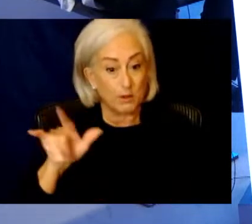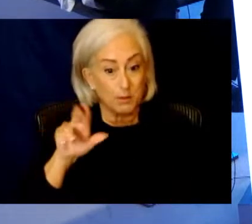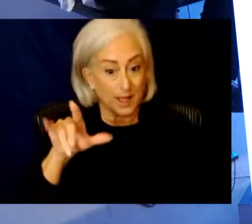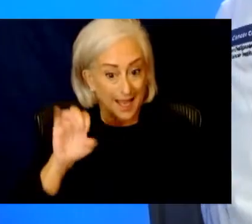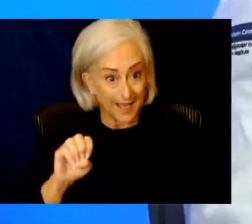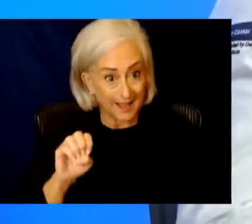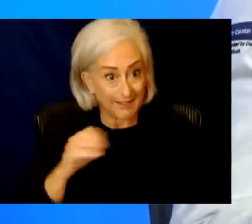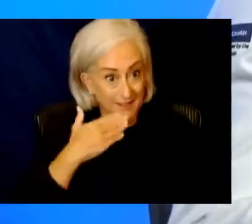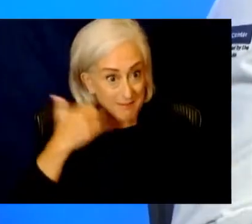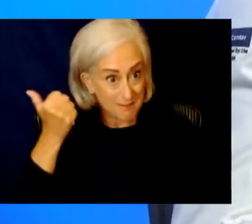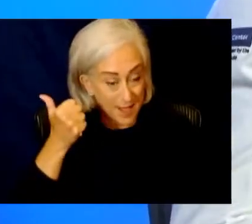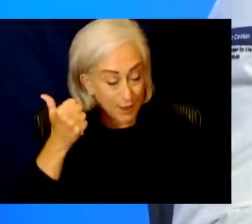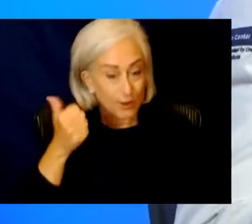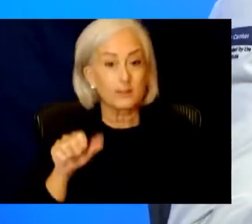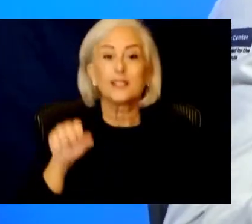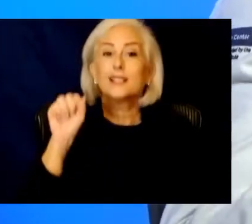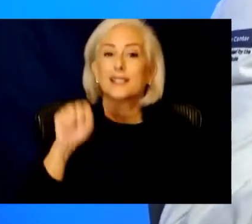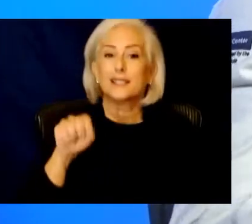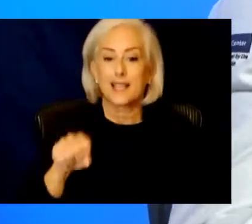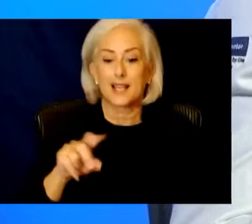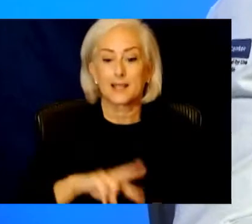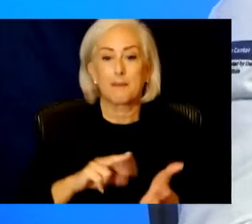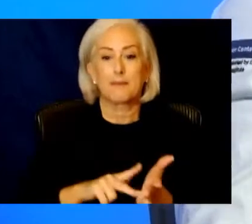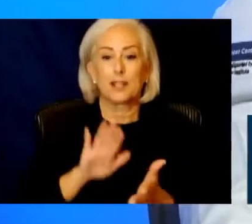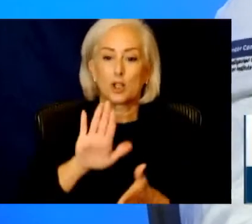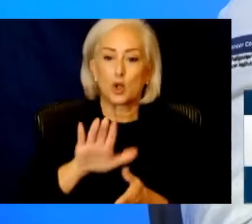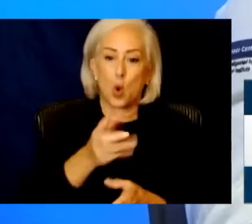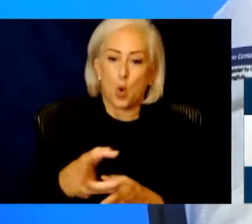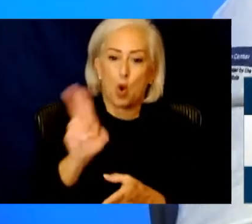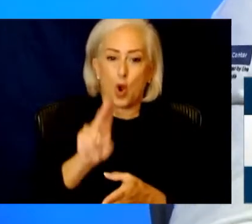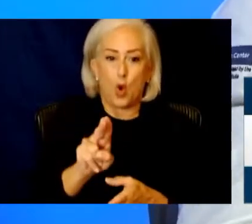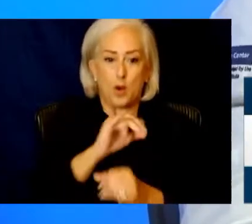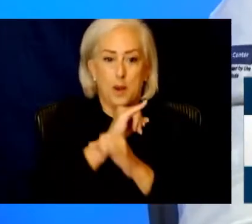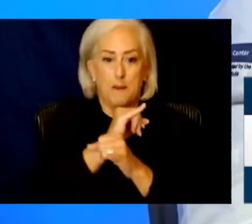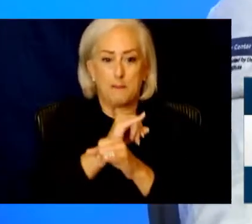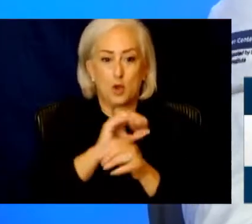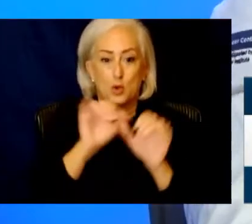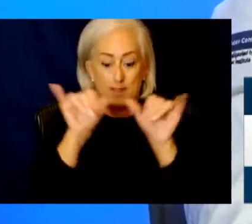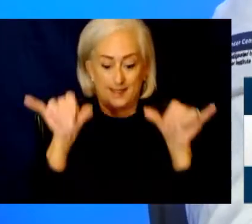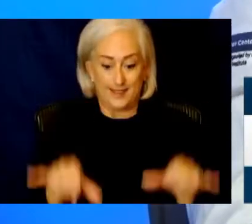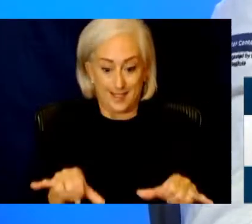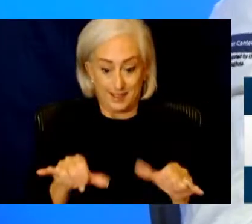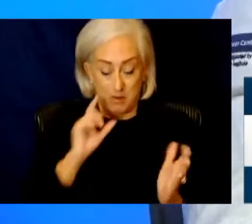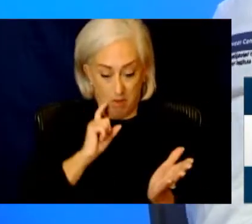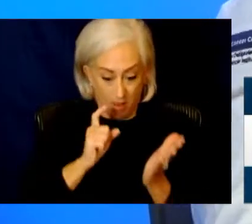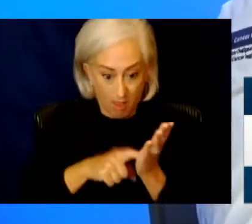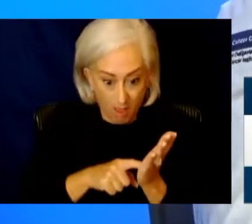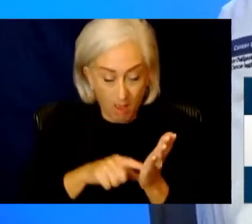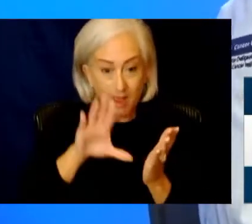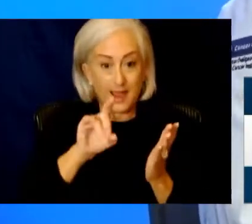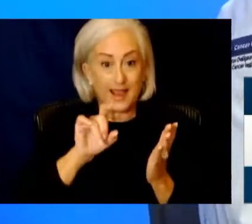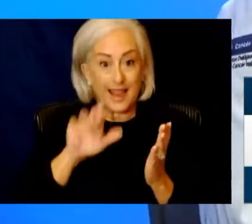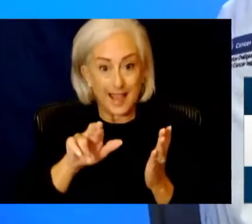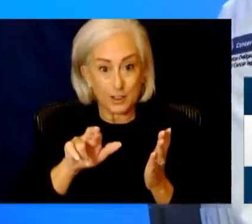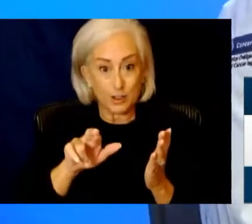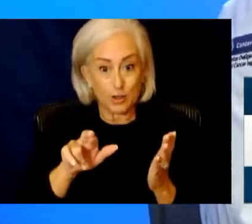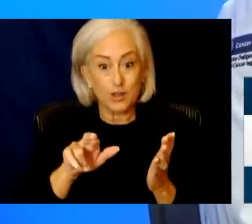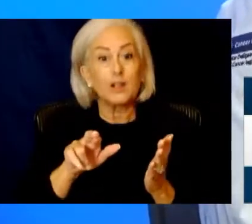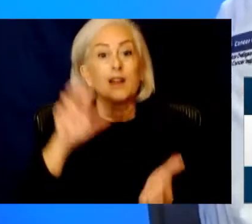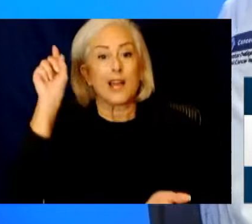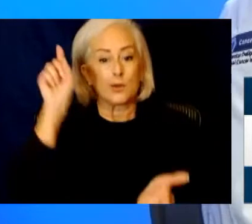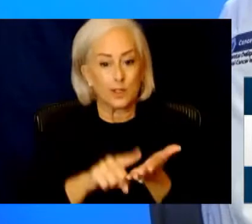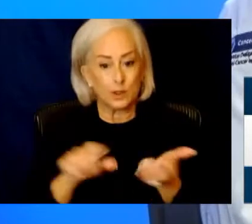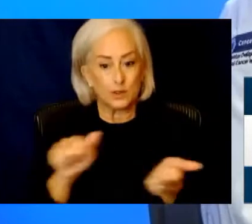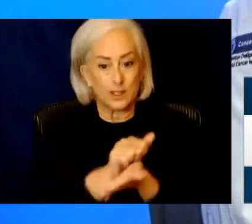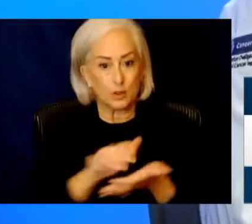and it's using your own immune system to actually recognize these cancers and wipe them out without the need of toxic therapies